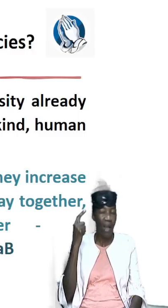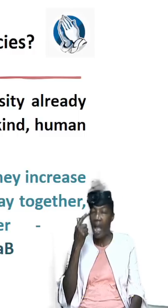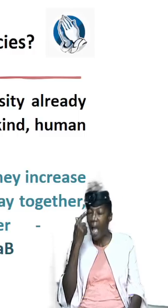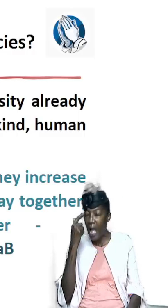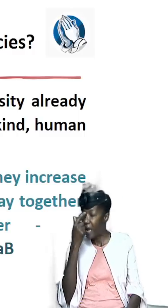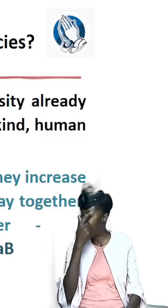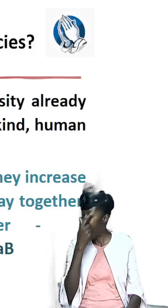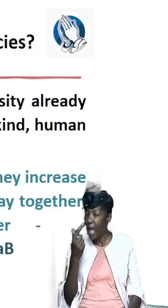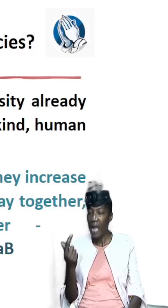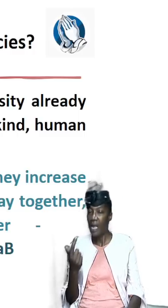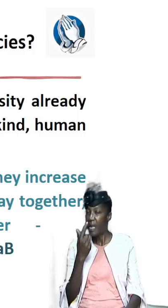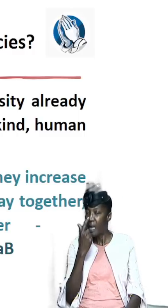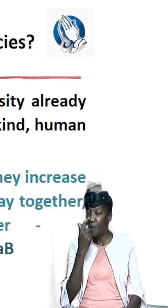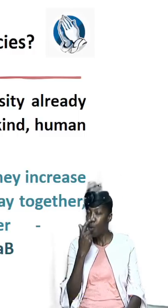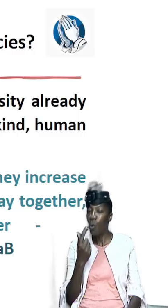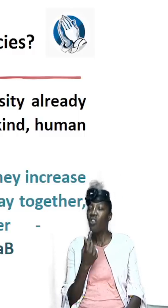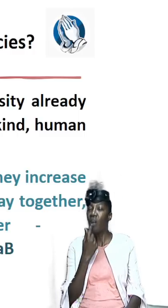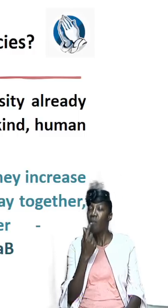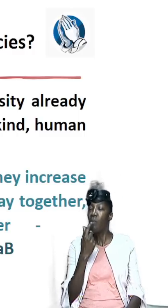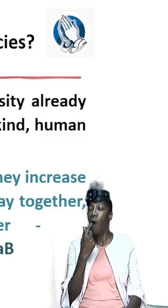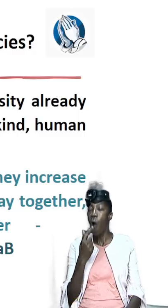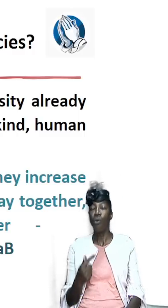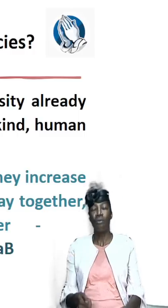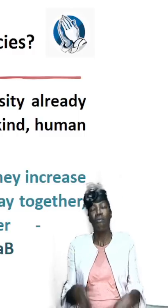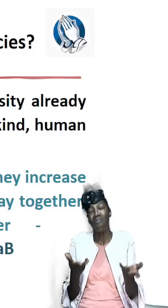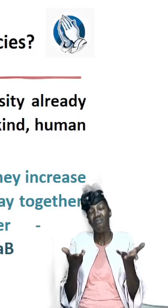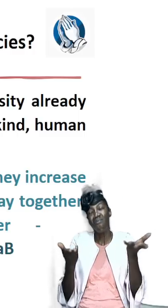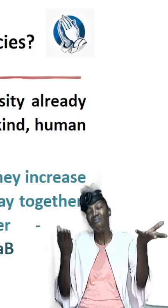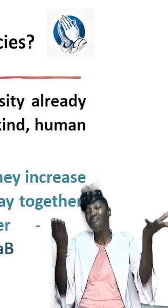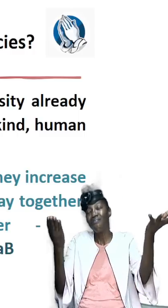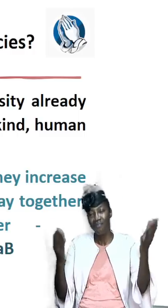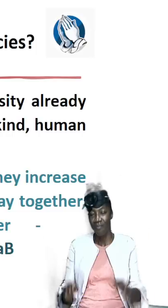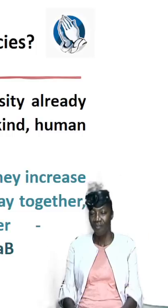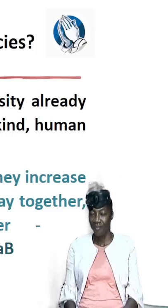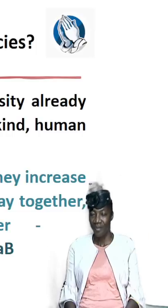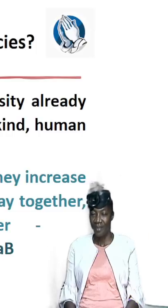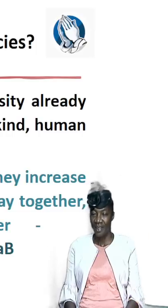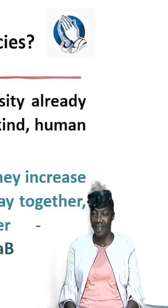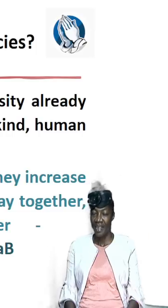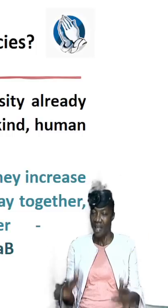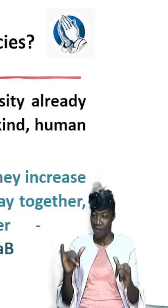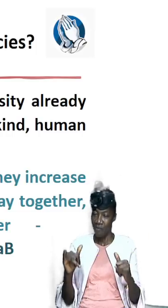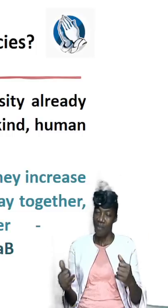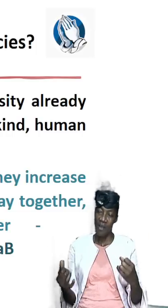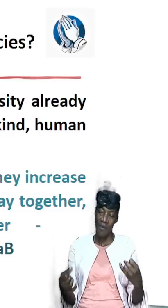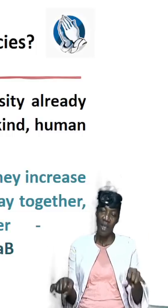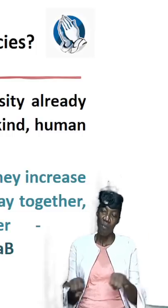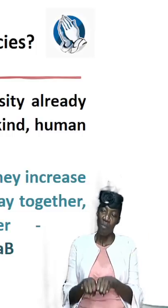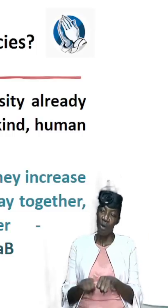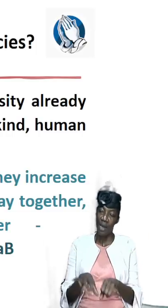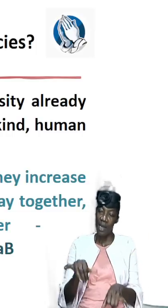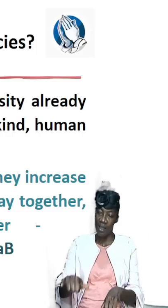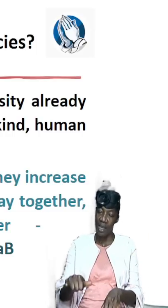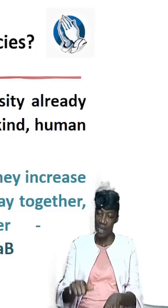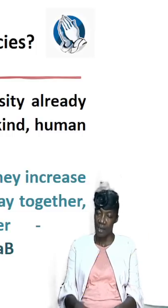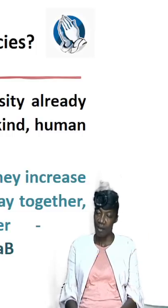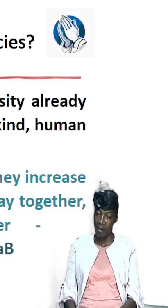or nose or mouth, etc., etc. It is very important that